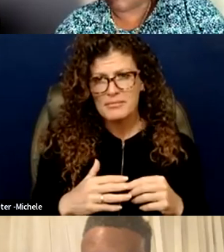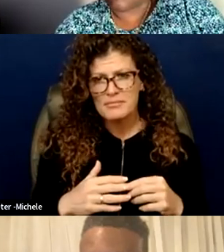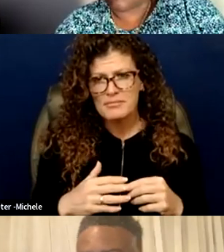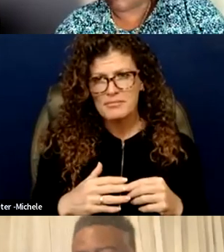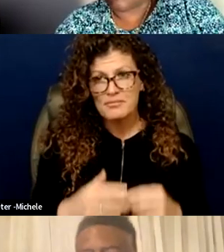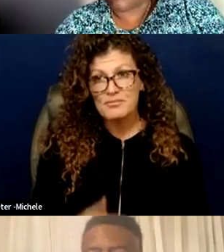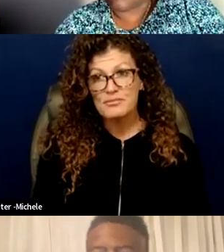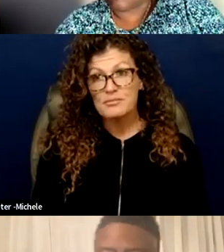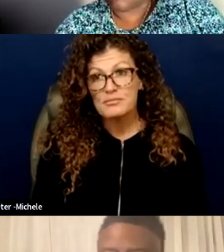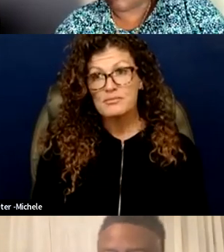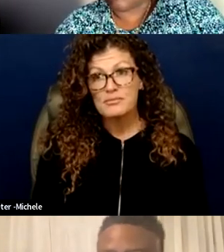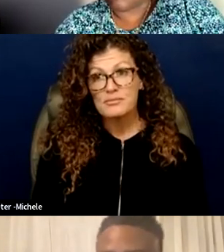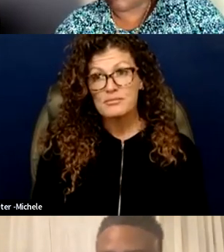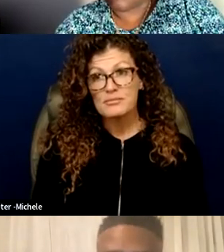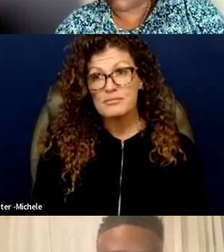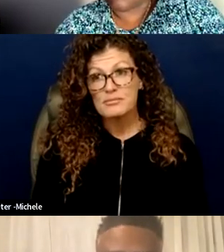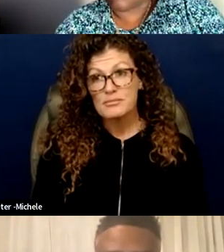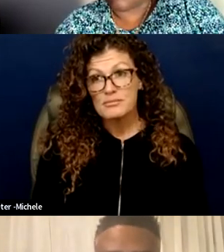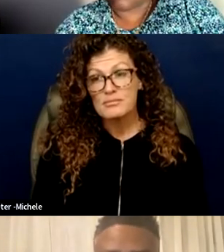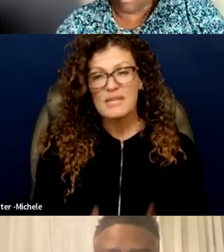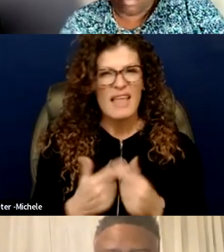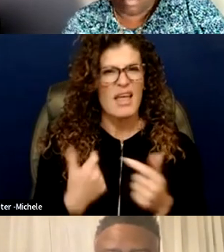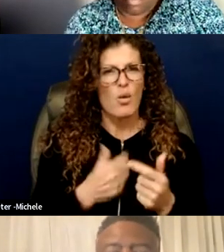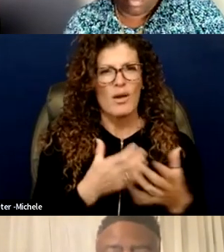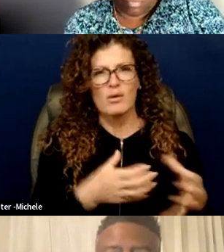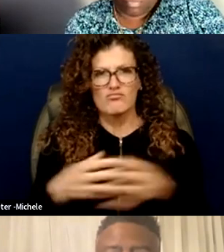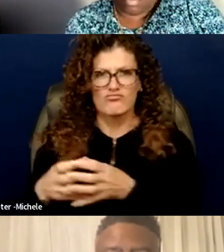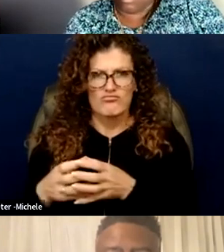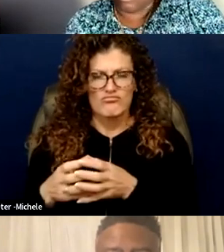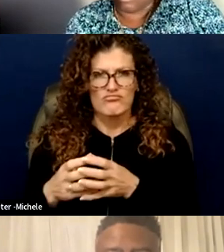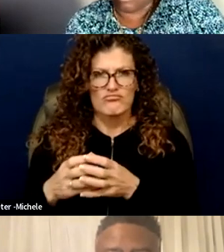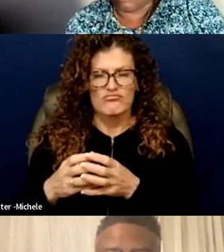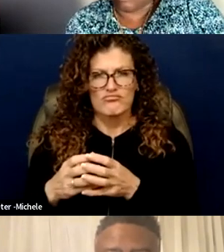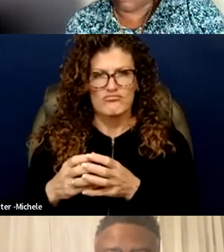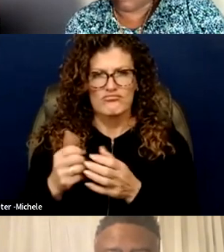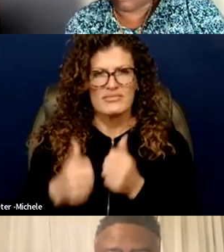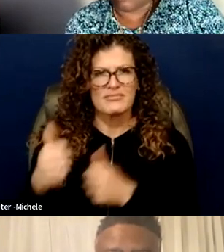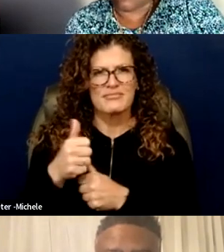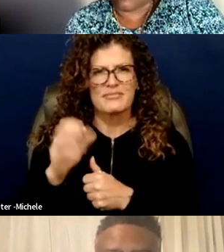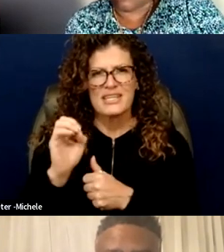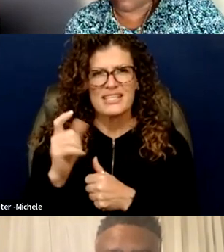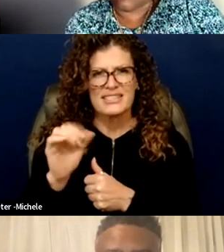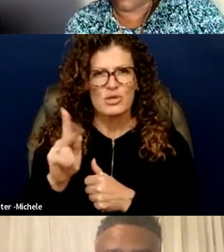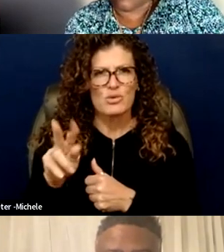we will retire to an executive session so that we can discuss questions